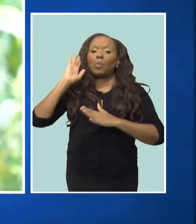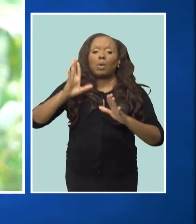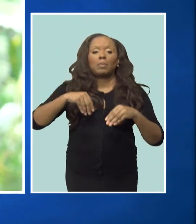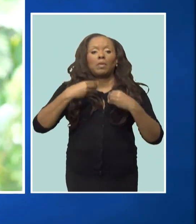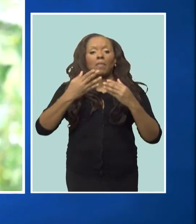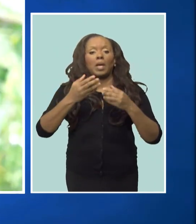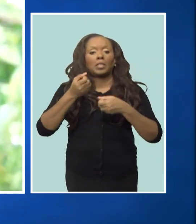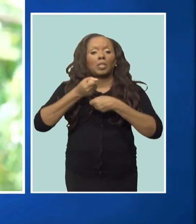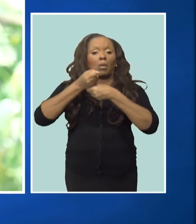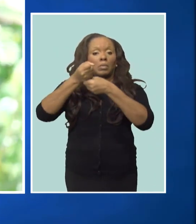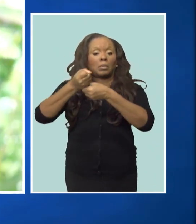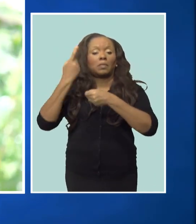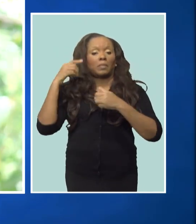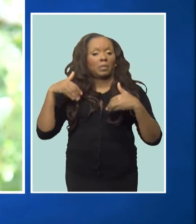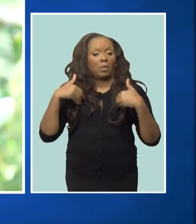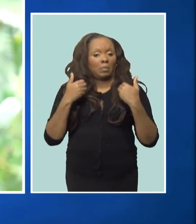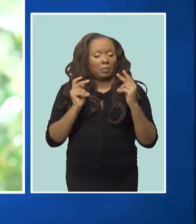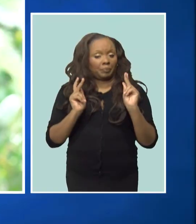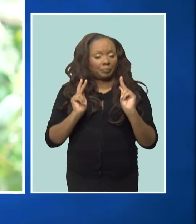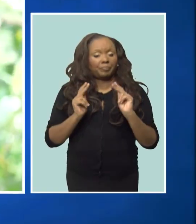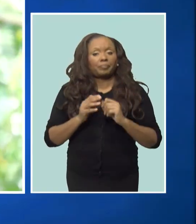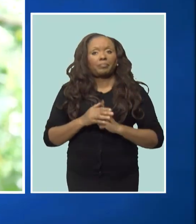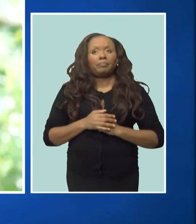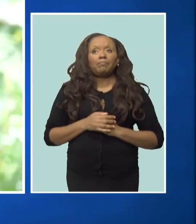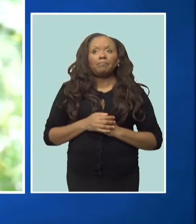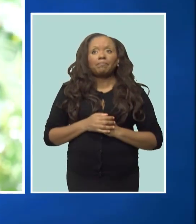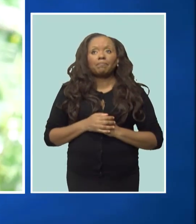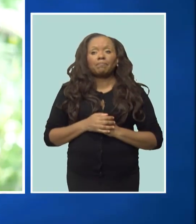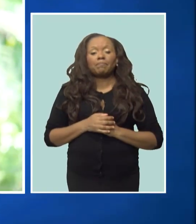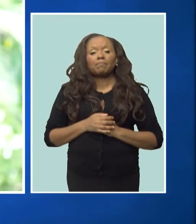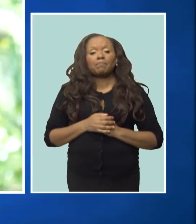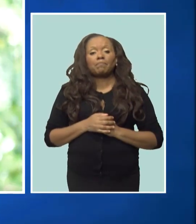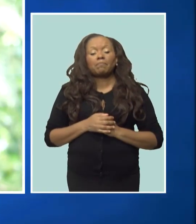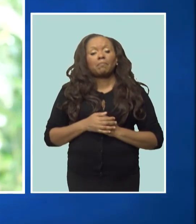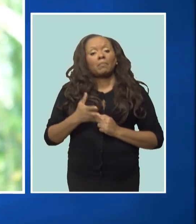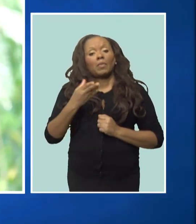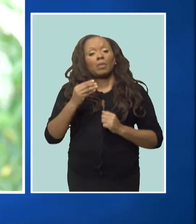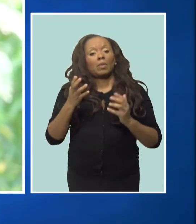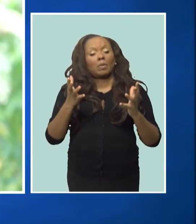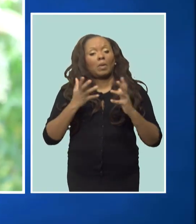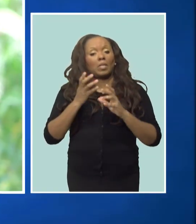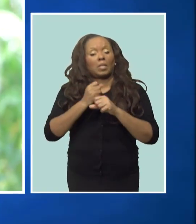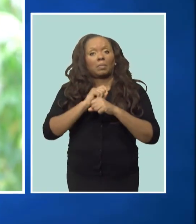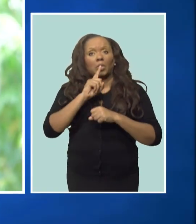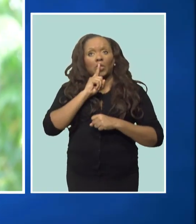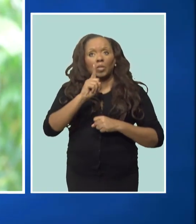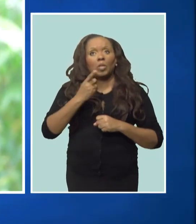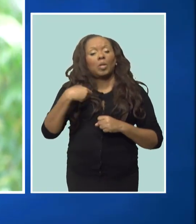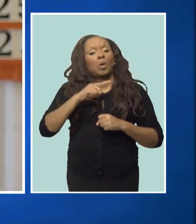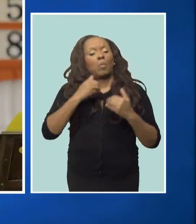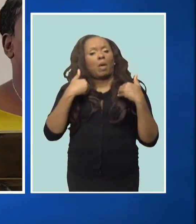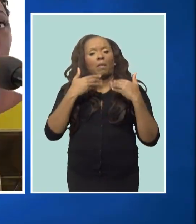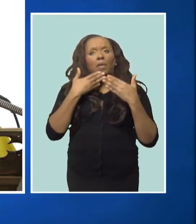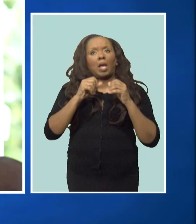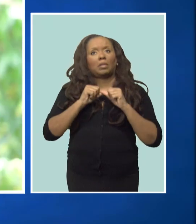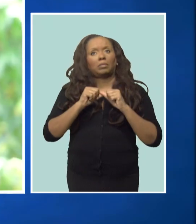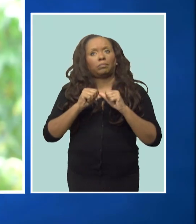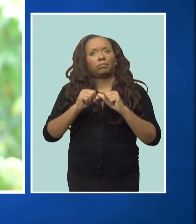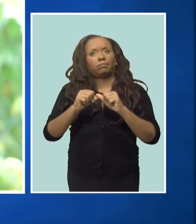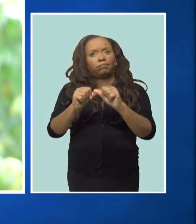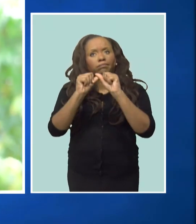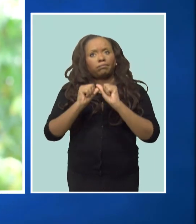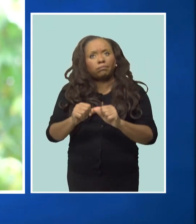people. And we have partnerships that are about making sure that we build sustainability.